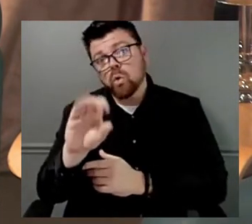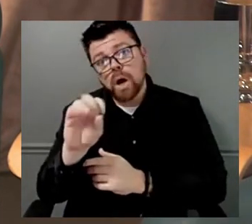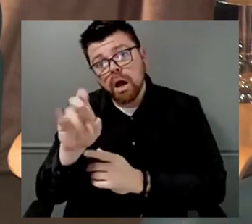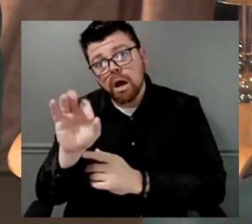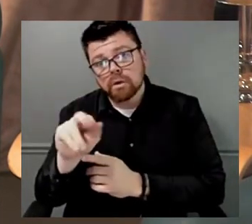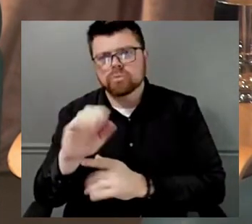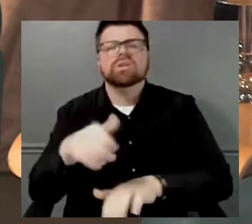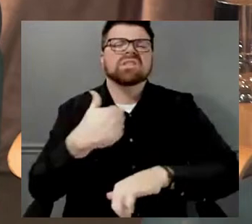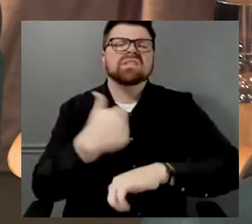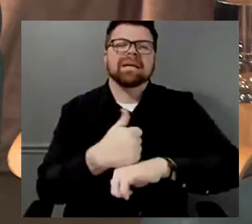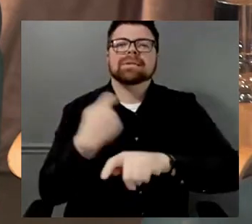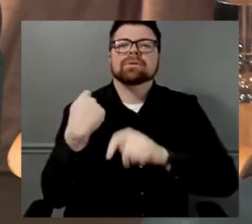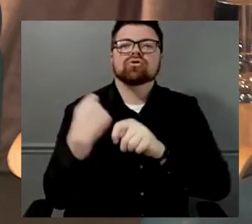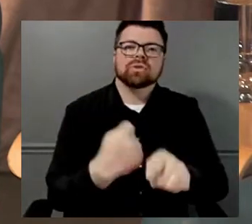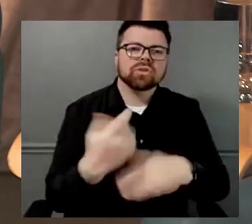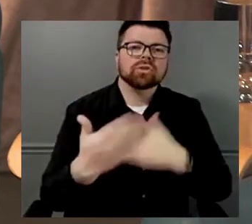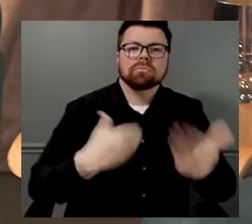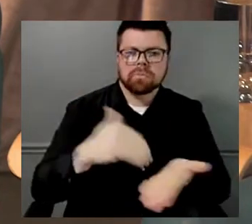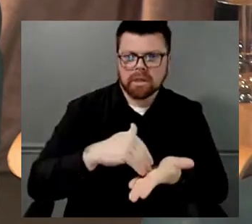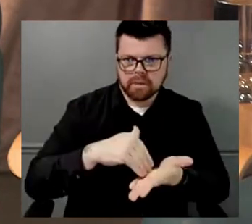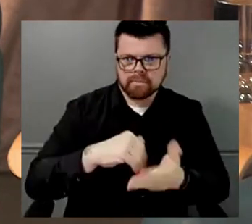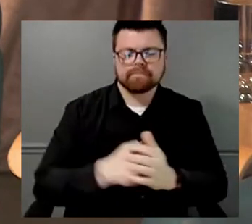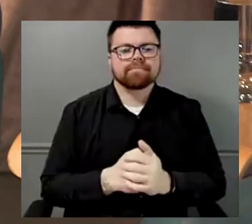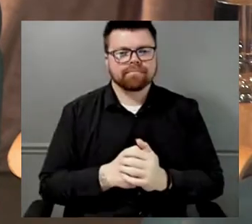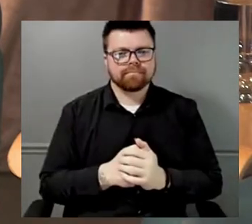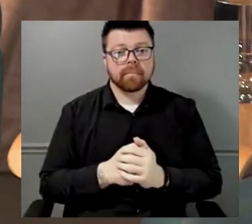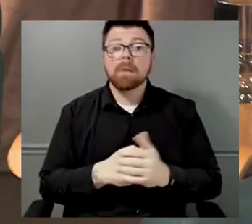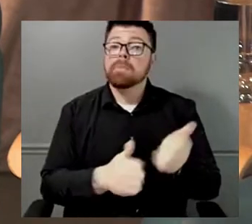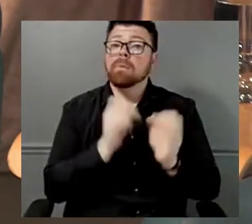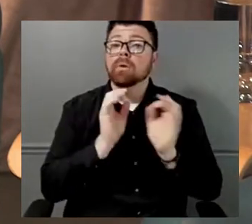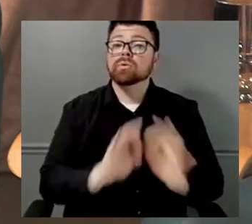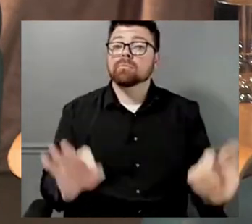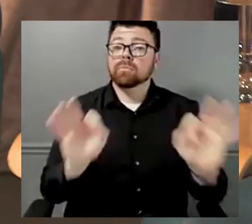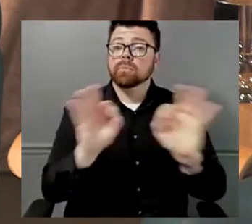tradition. But most importantly,